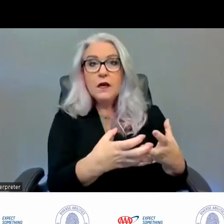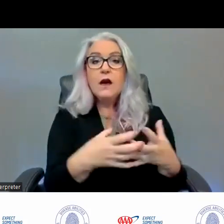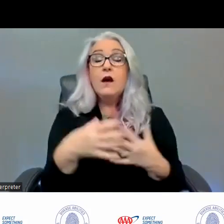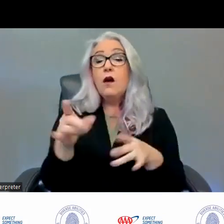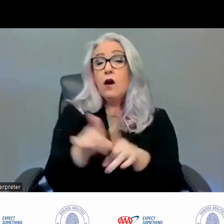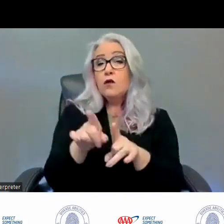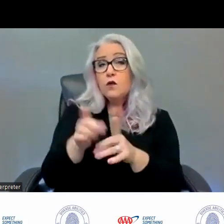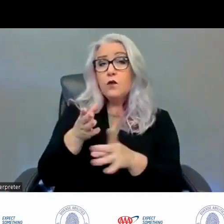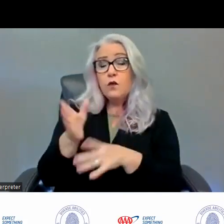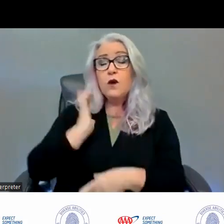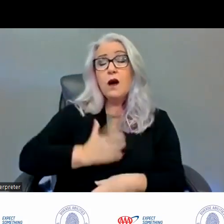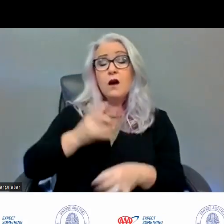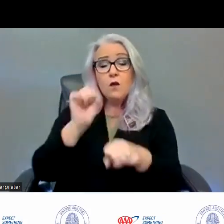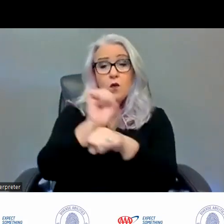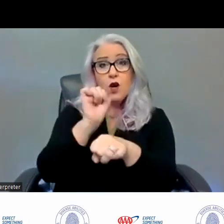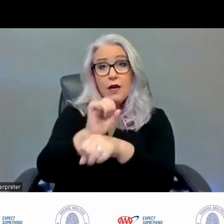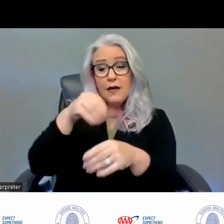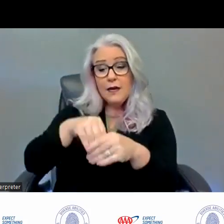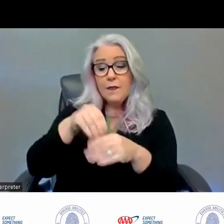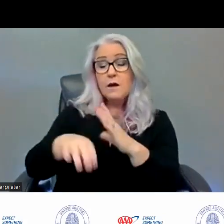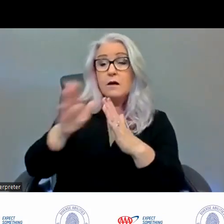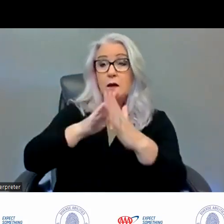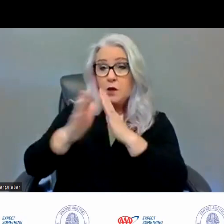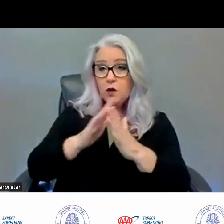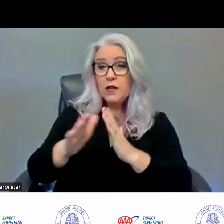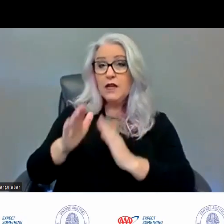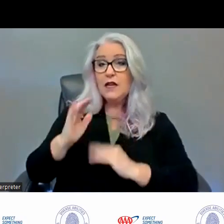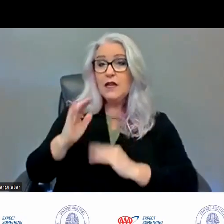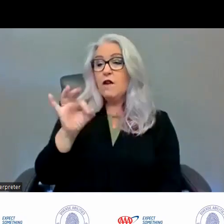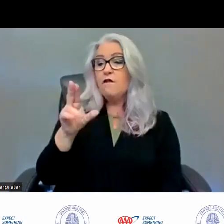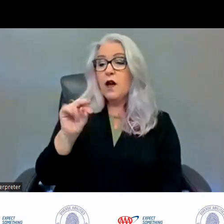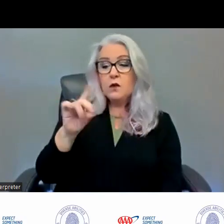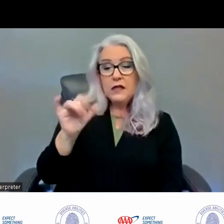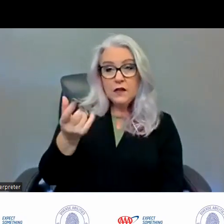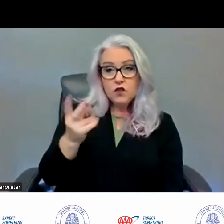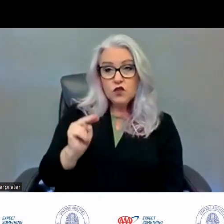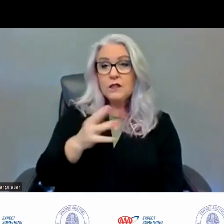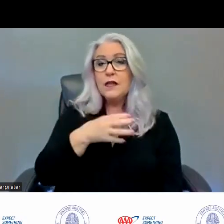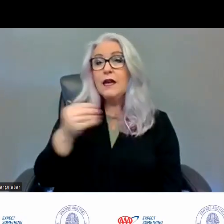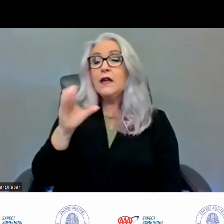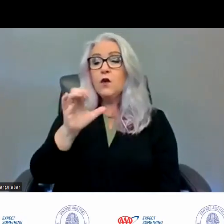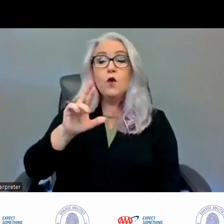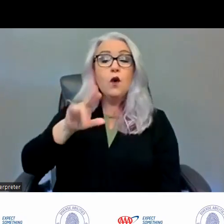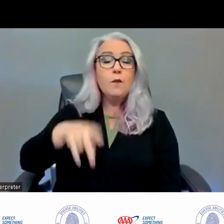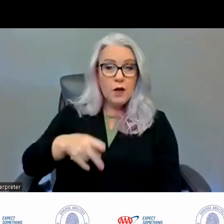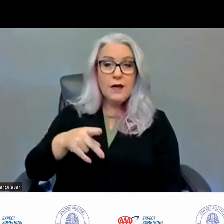in the community, through our foundation and our corporate social responsibility